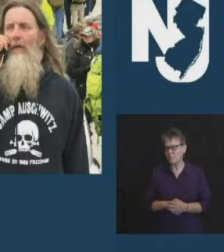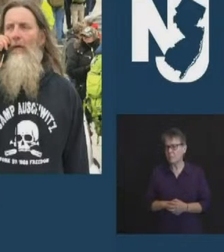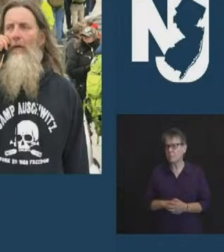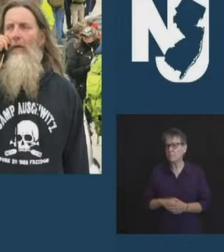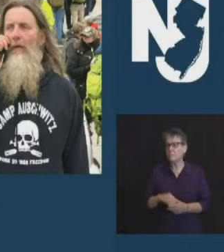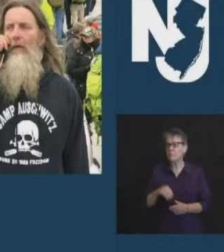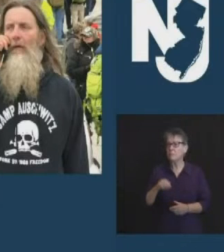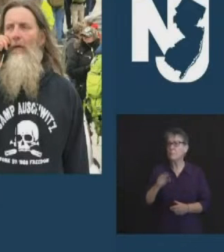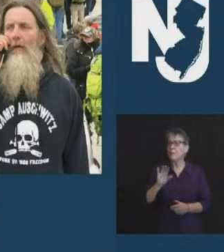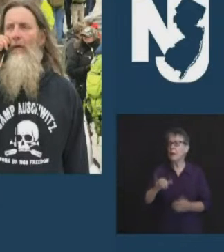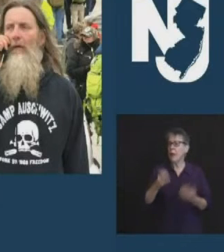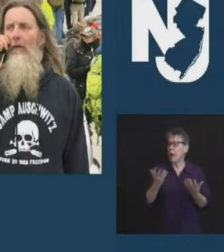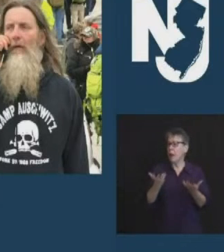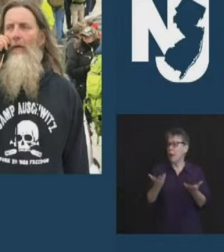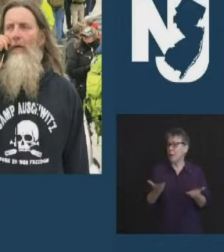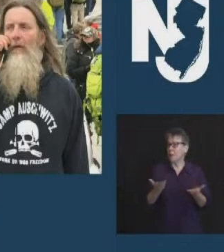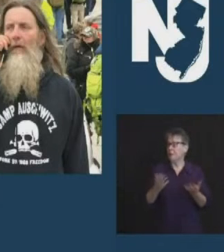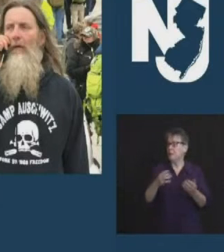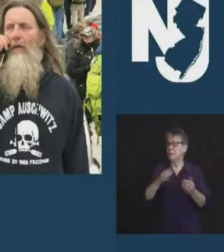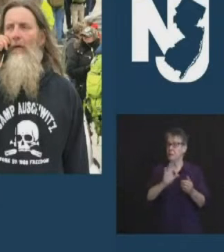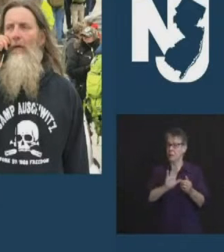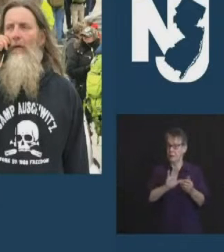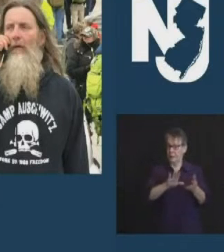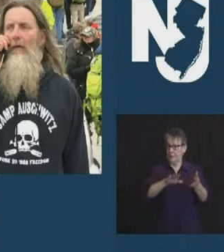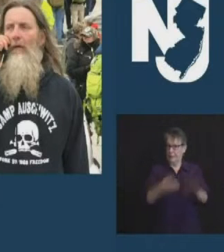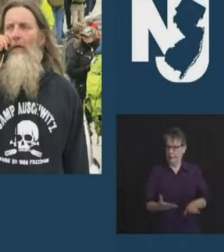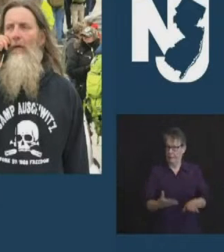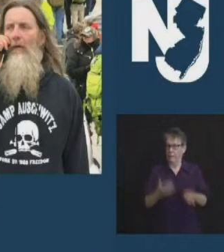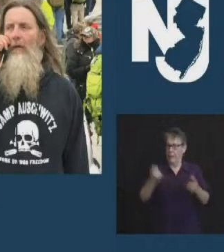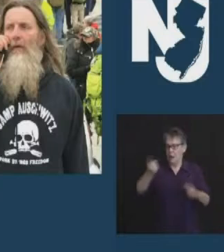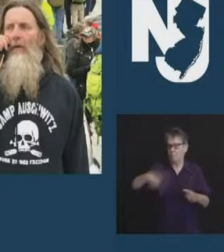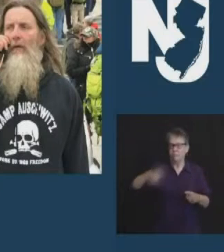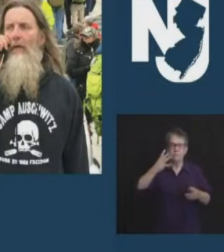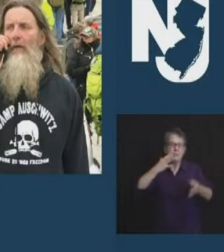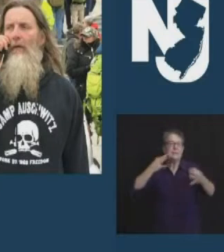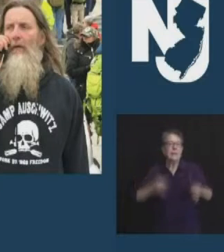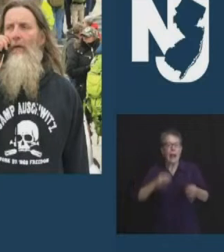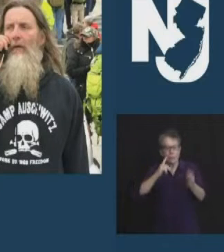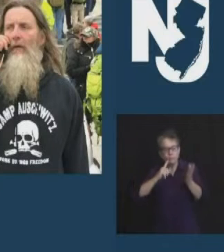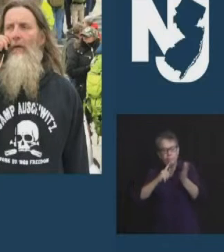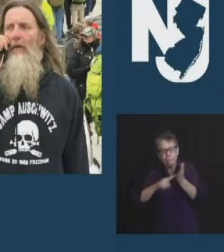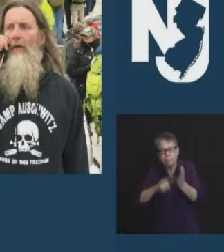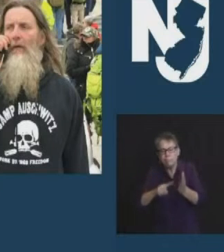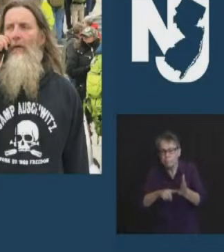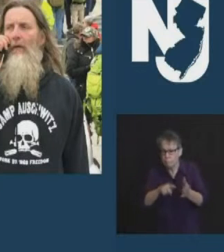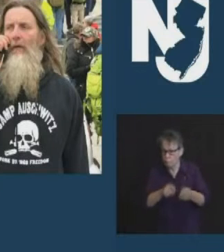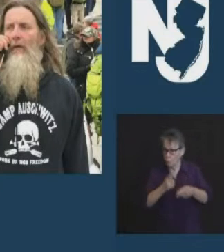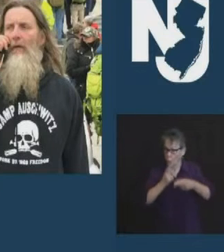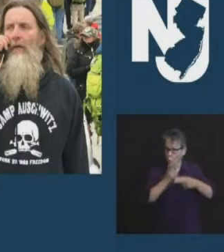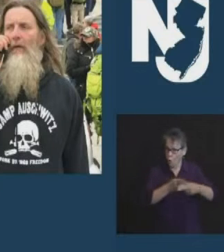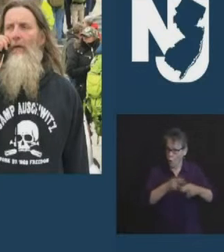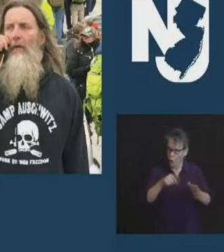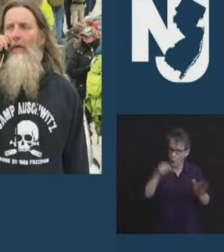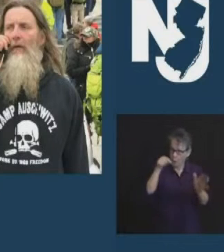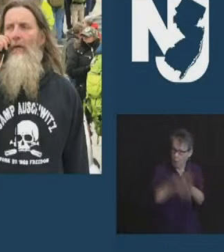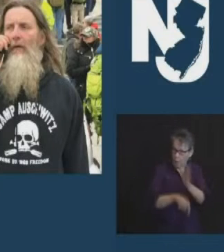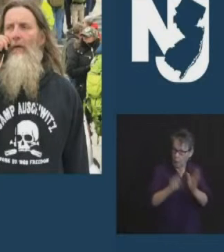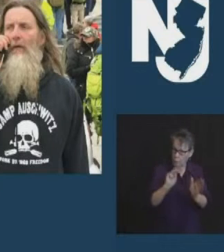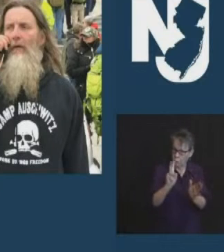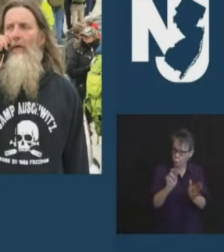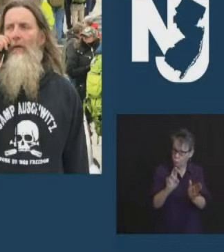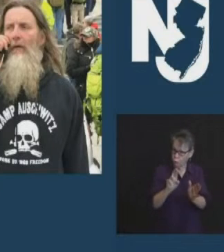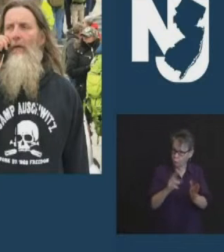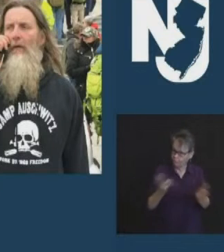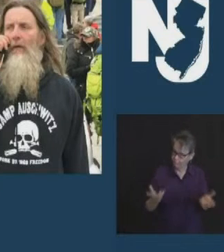Take a deeper look at the crowd which overran the Capitol. Neo-Nazi, other symbols of anti-Semitism,